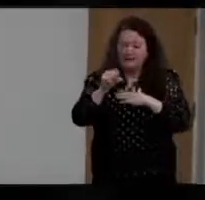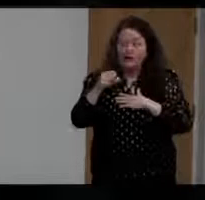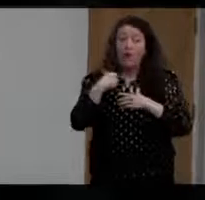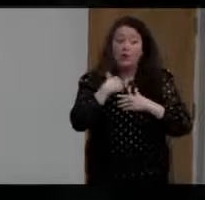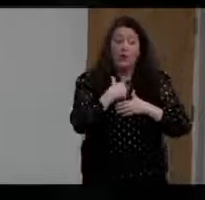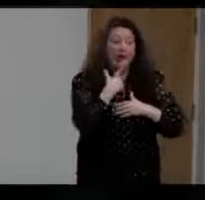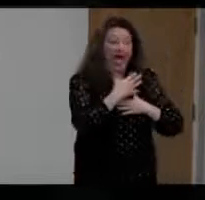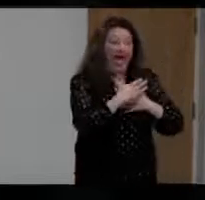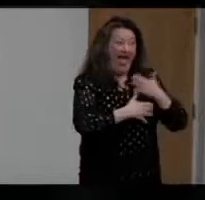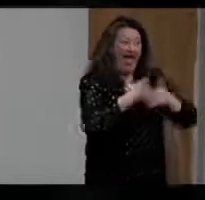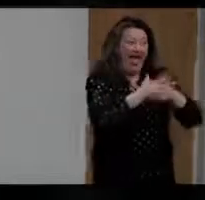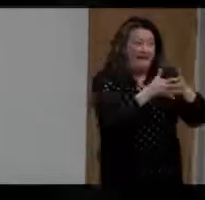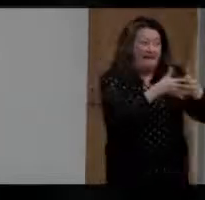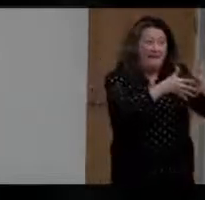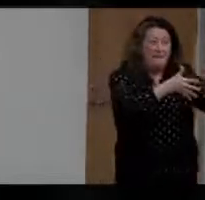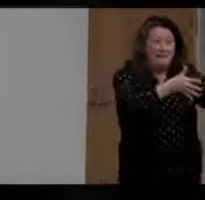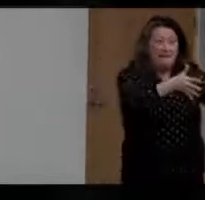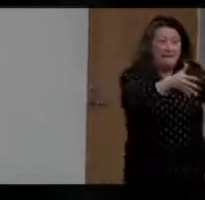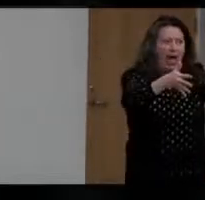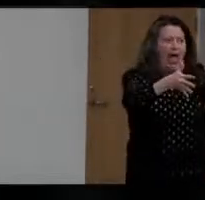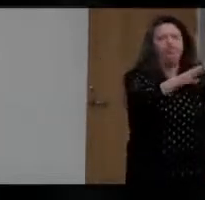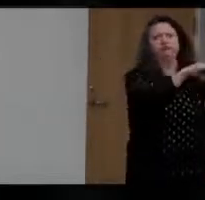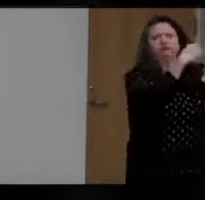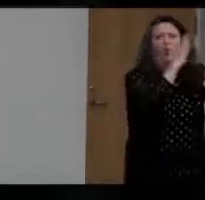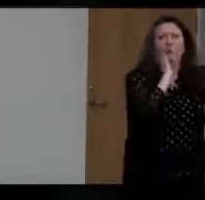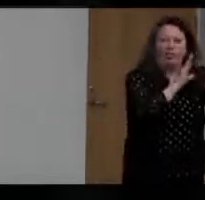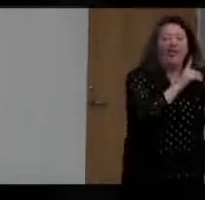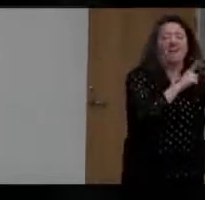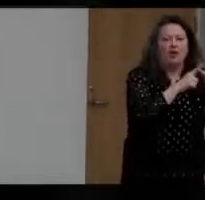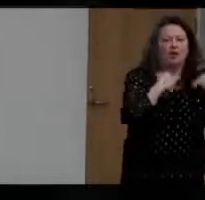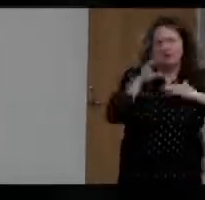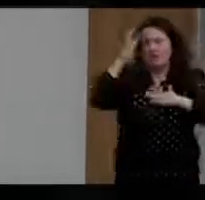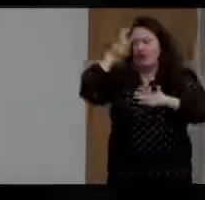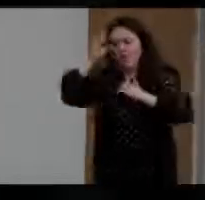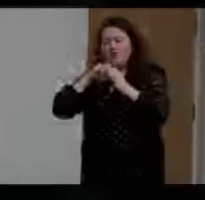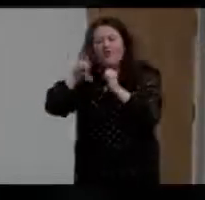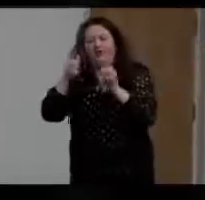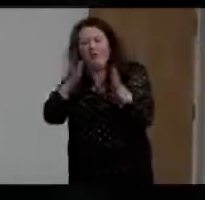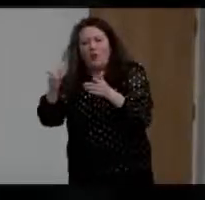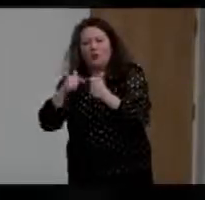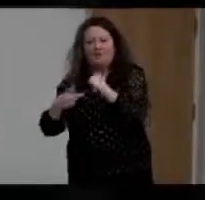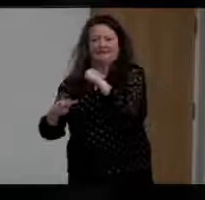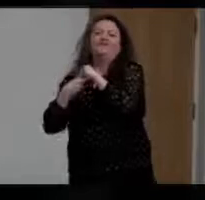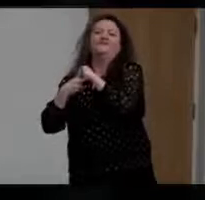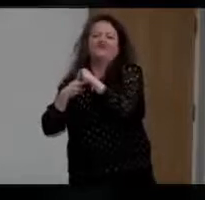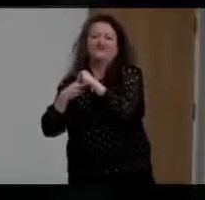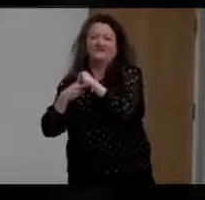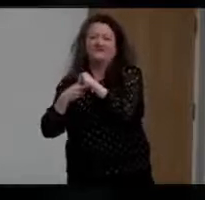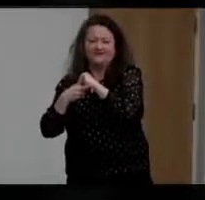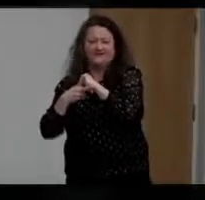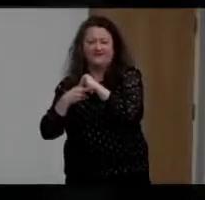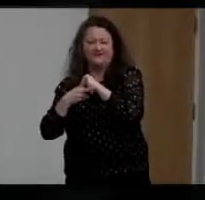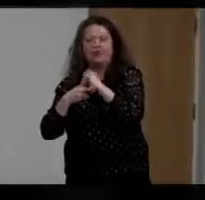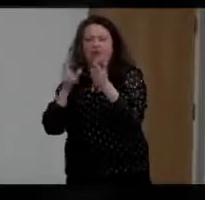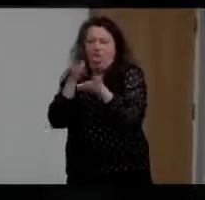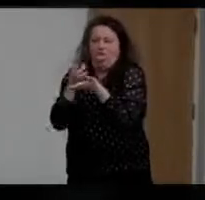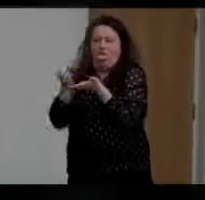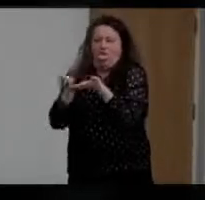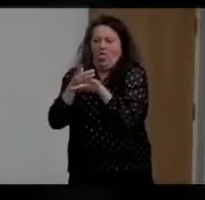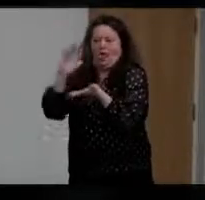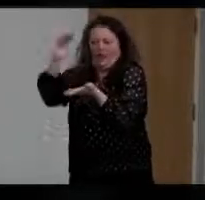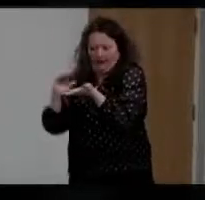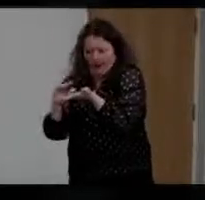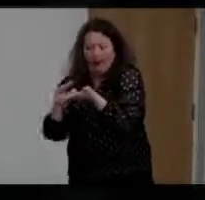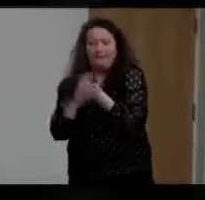is better and just keep going. And we're very close to hitting that barrier now if we haven't already. And so there's a lot of effort into being smarter rather than